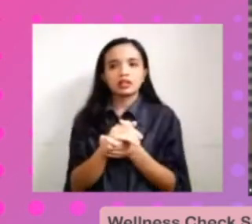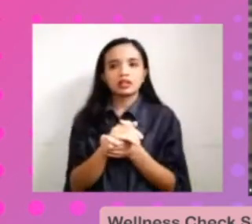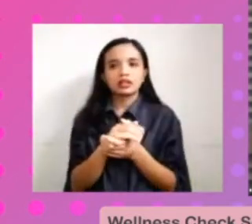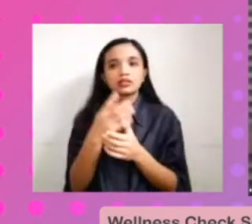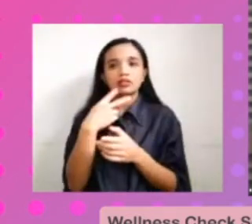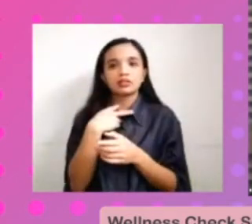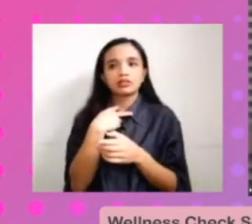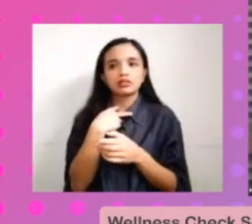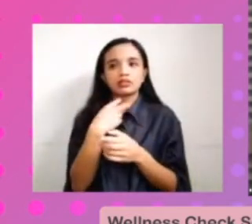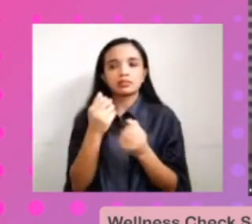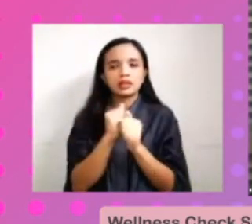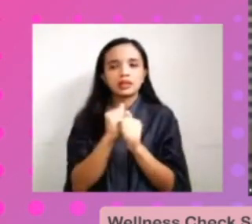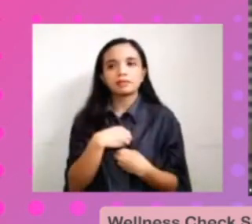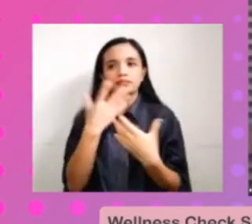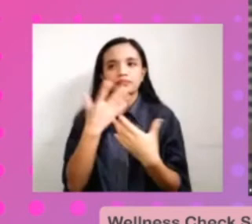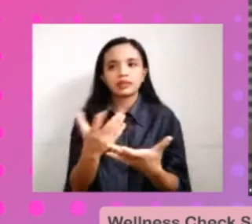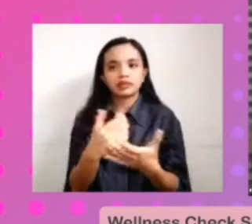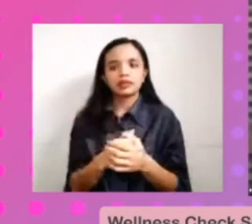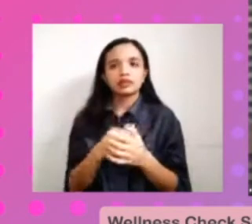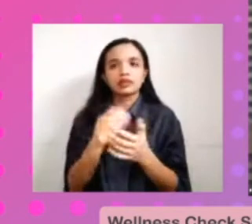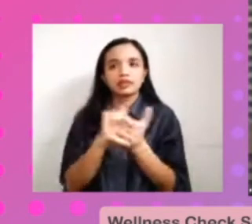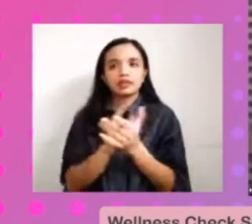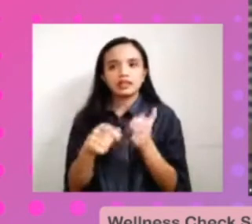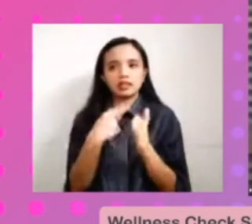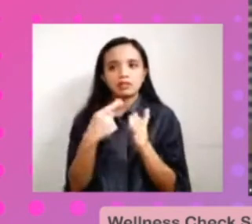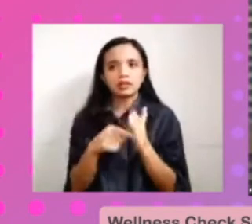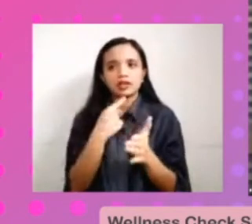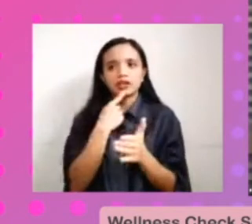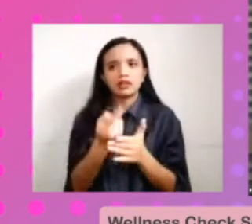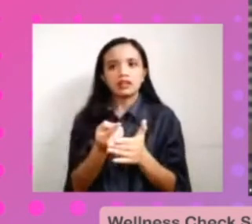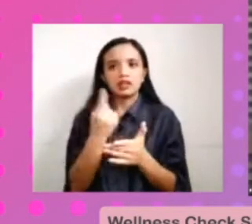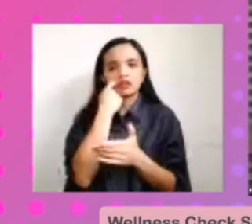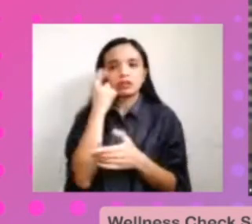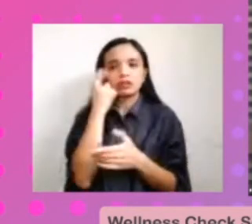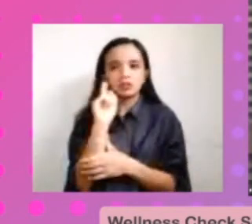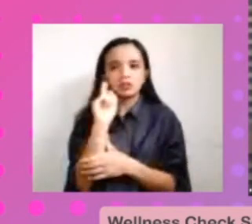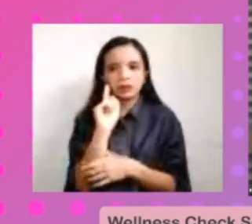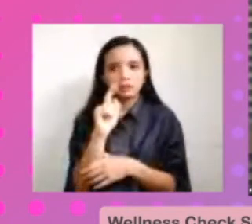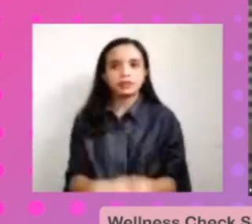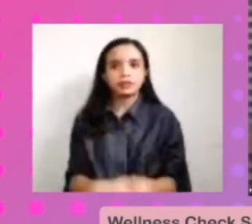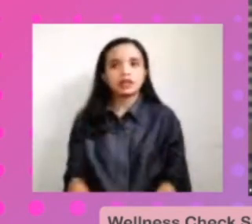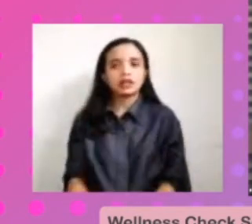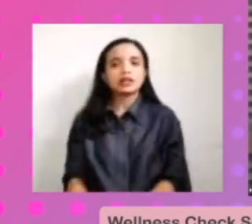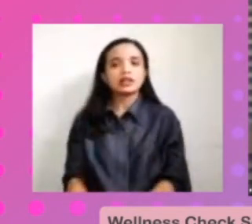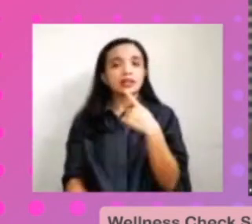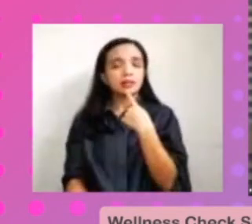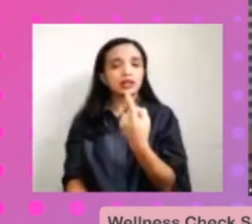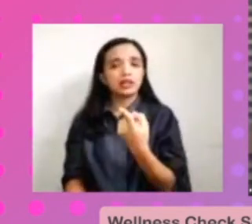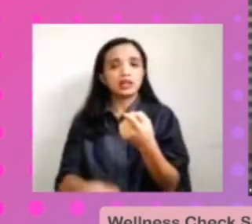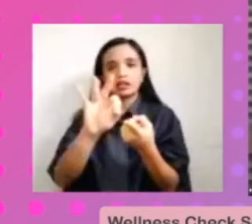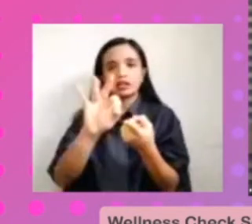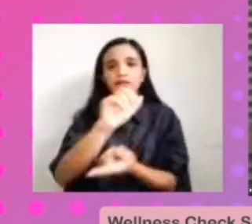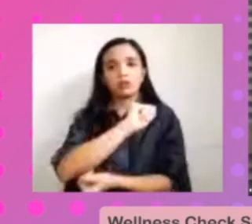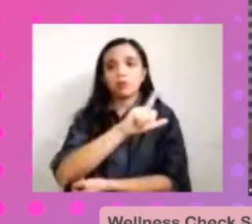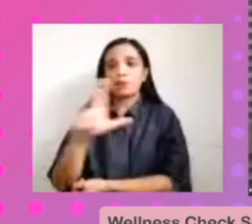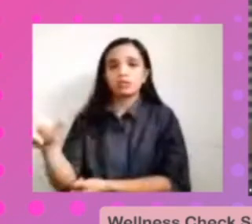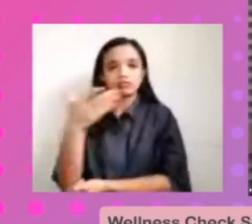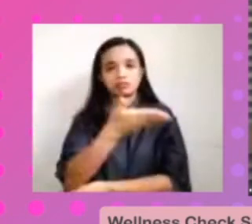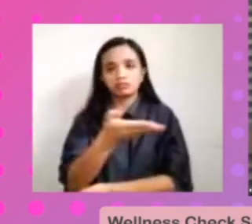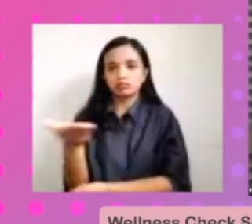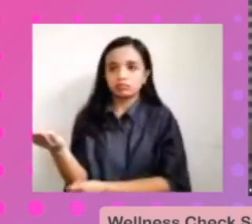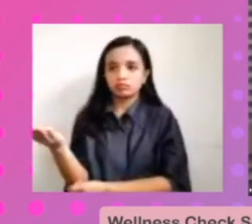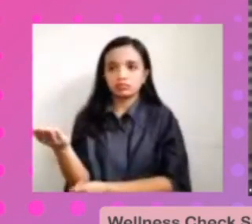yung pagkatao. It is the way by which we express who we are. Diba? It's the way by